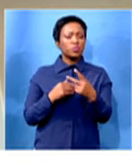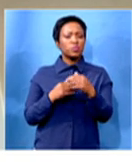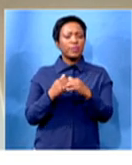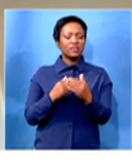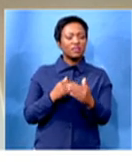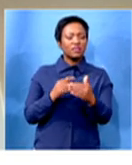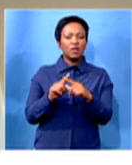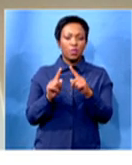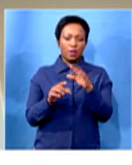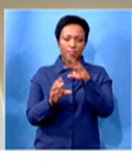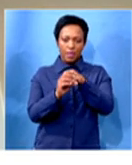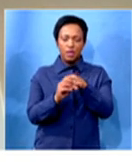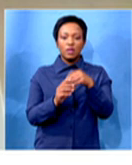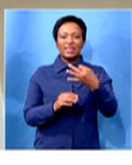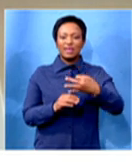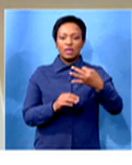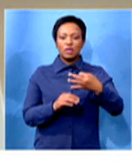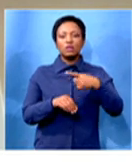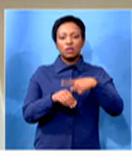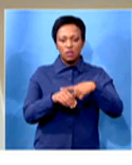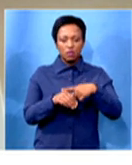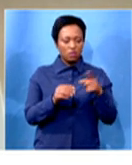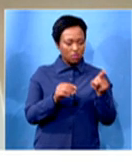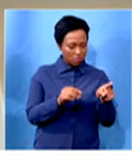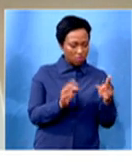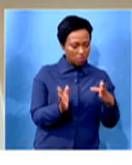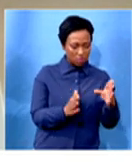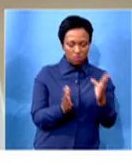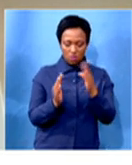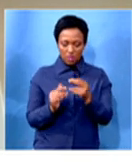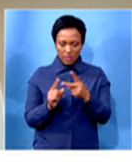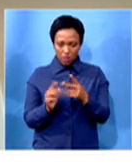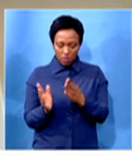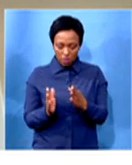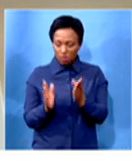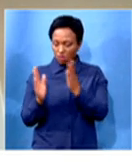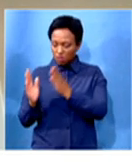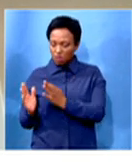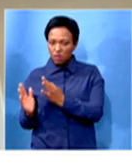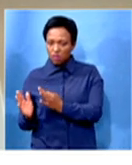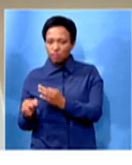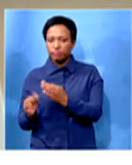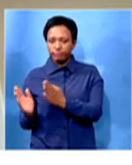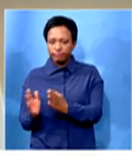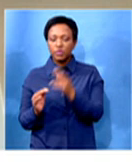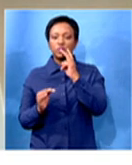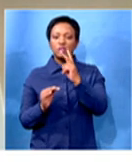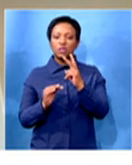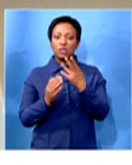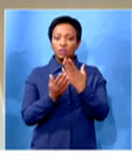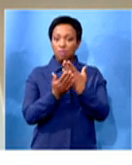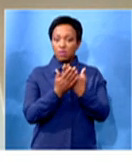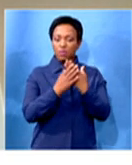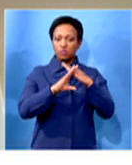of a phase 3. So really looking to see whether the vaccine can prevent or ameliorate